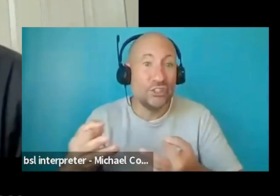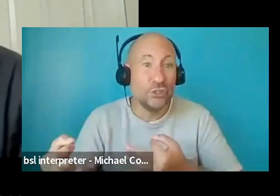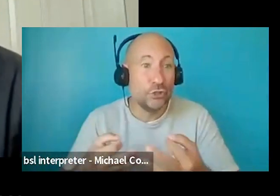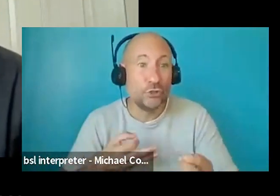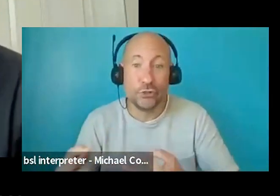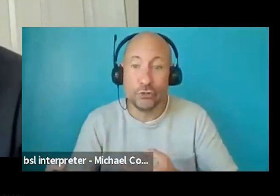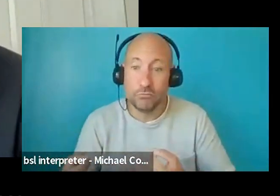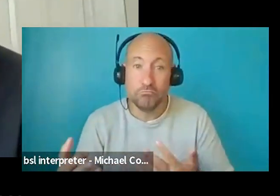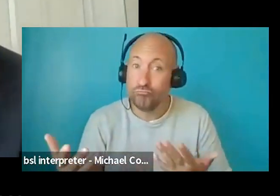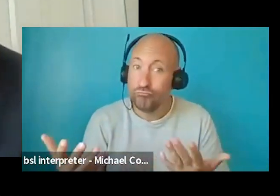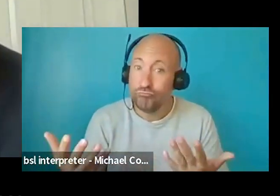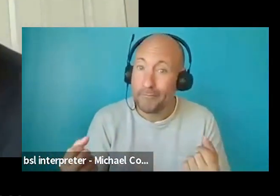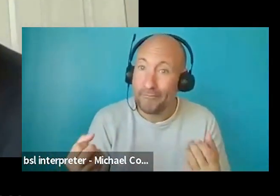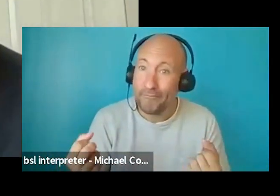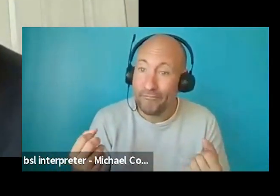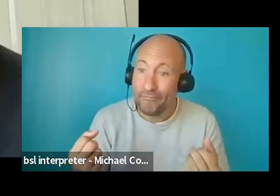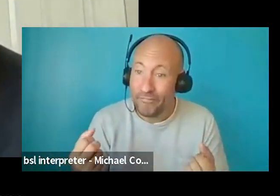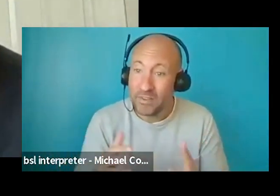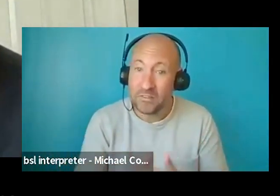if you have any.